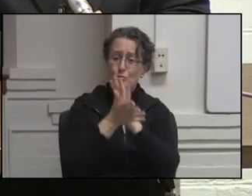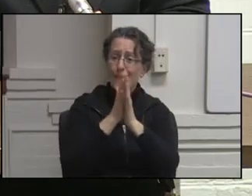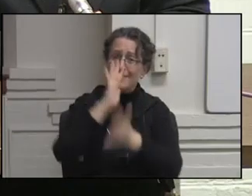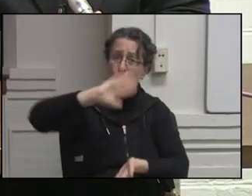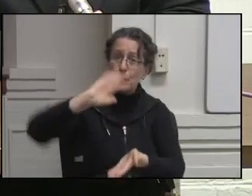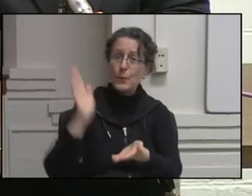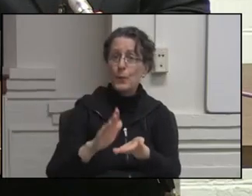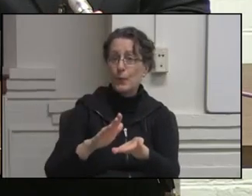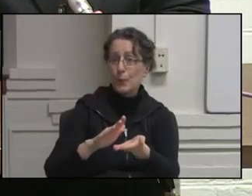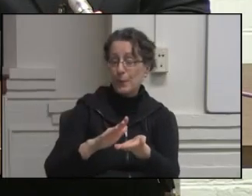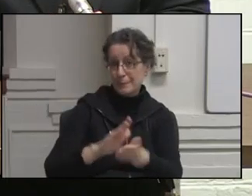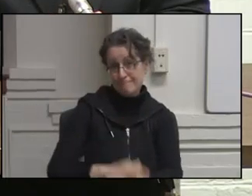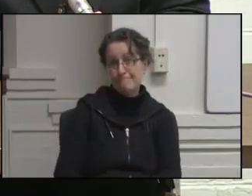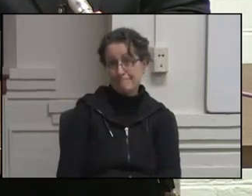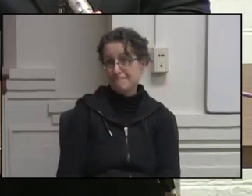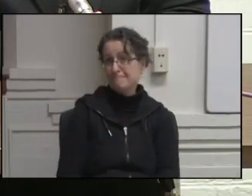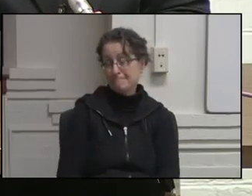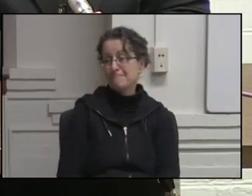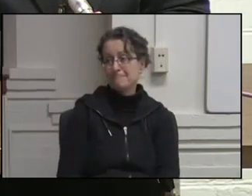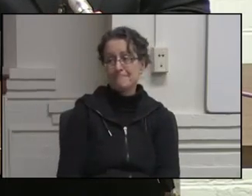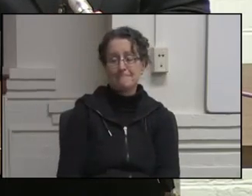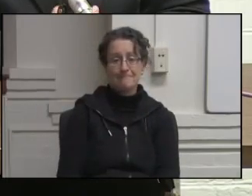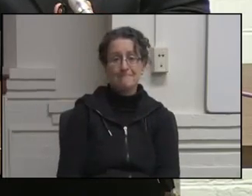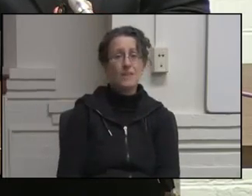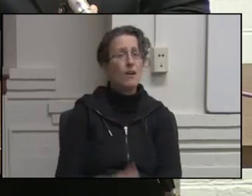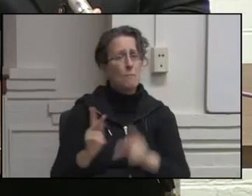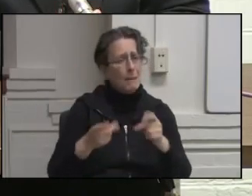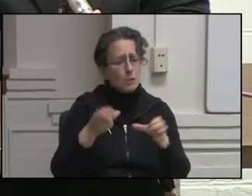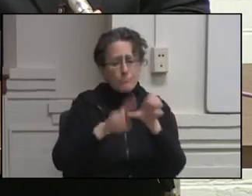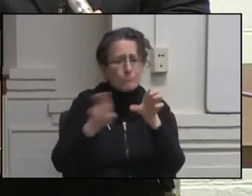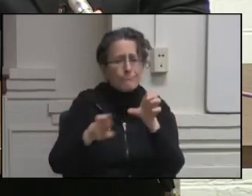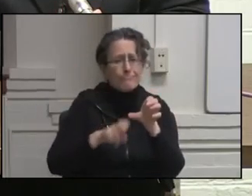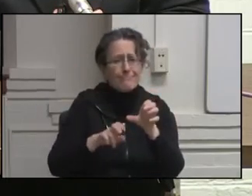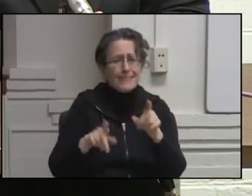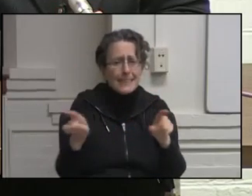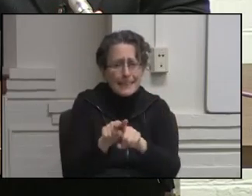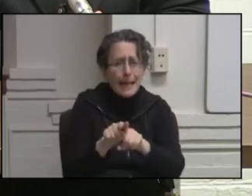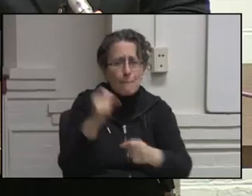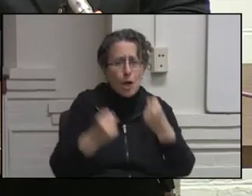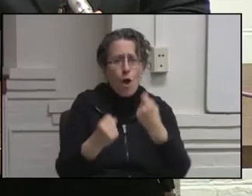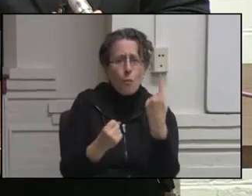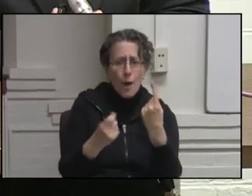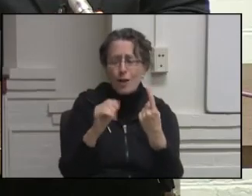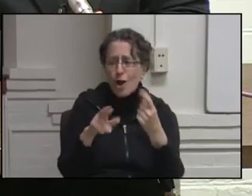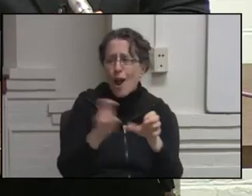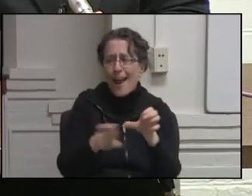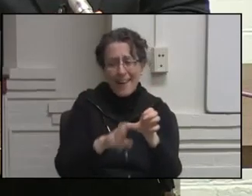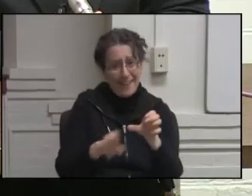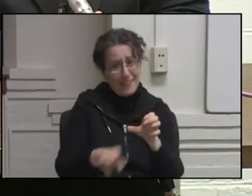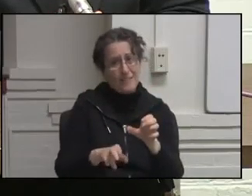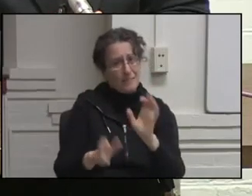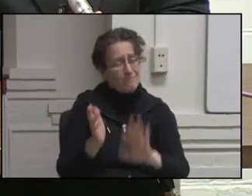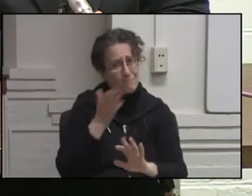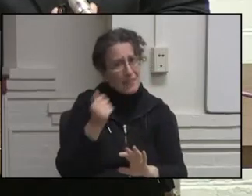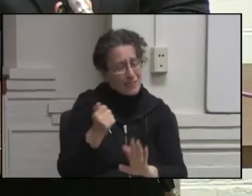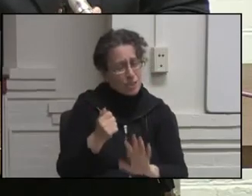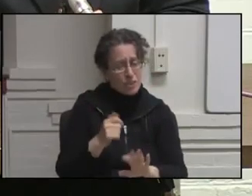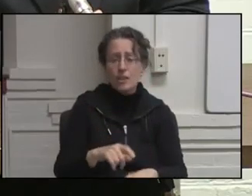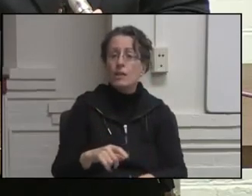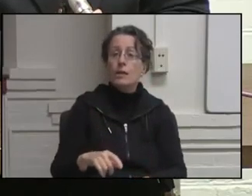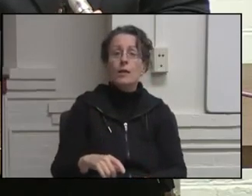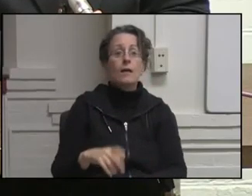Yeah, no, it's good. Carpooling too is always good. We encourage, we only allow one parking spot per vendor. It's like you